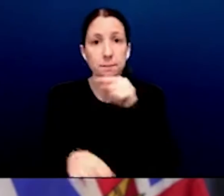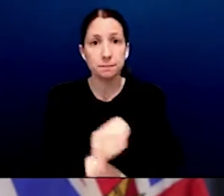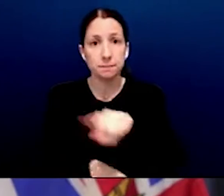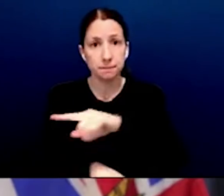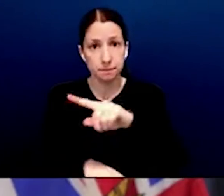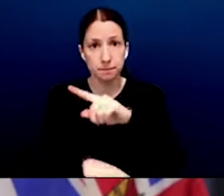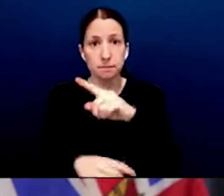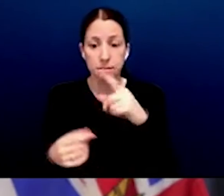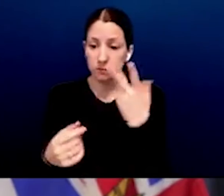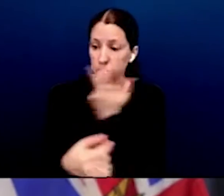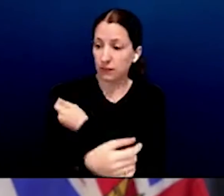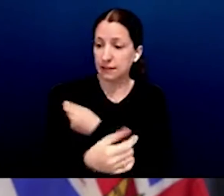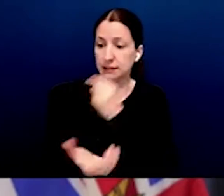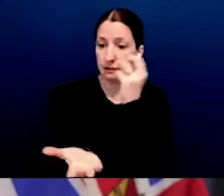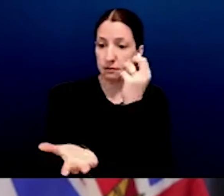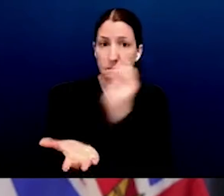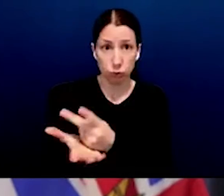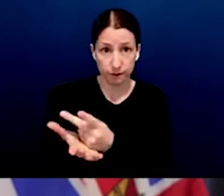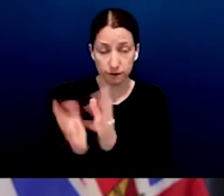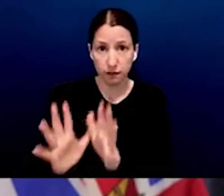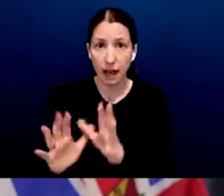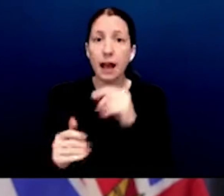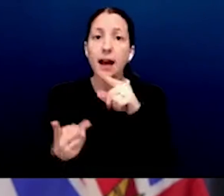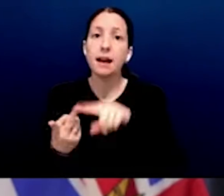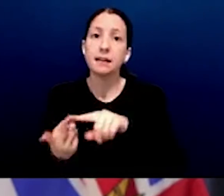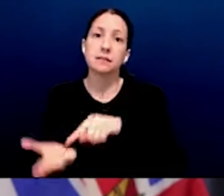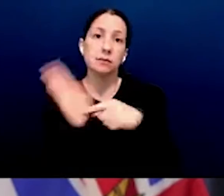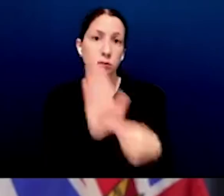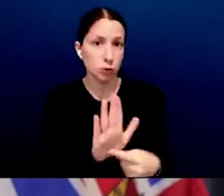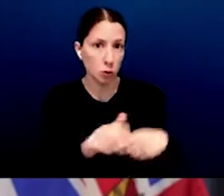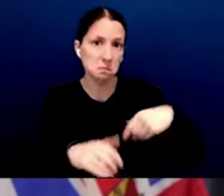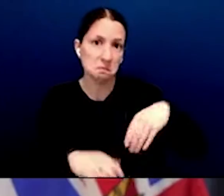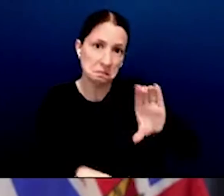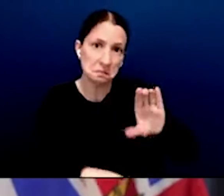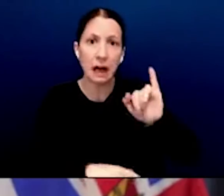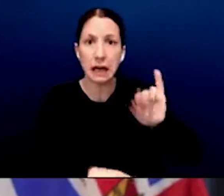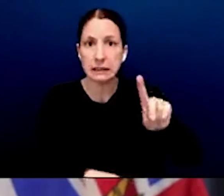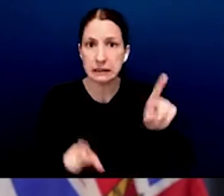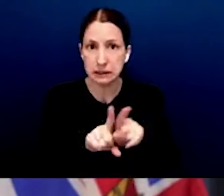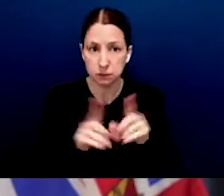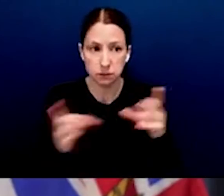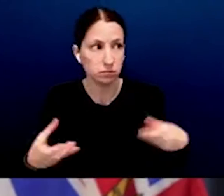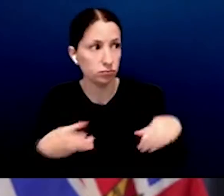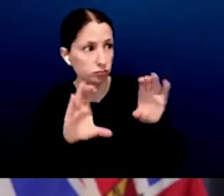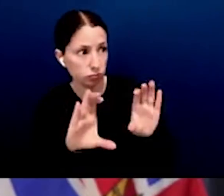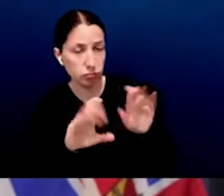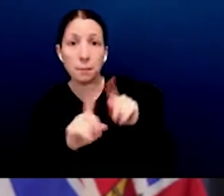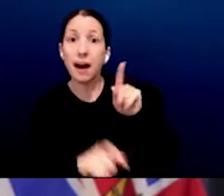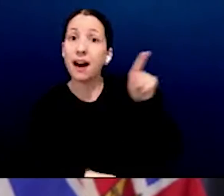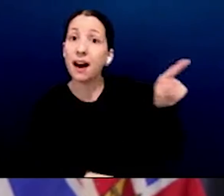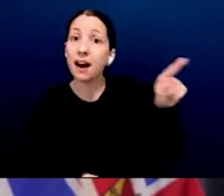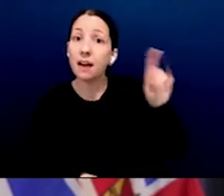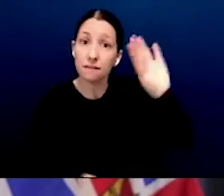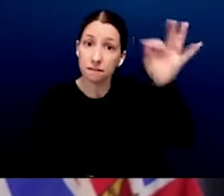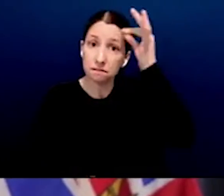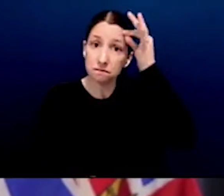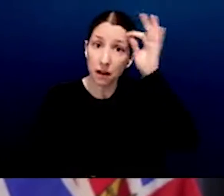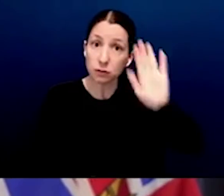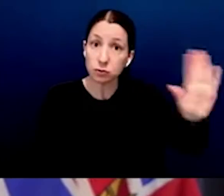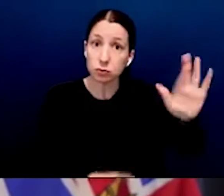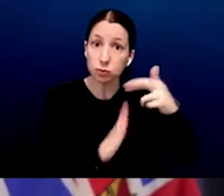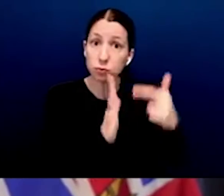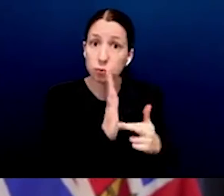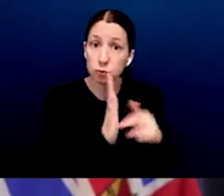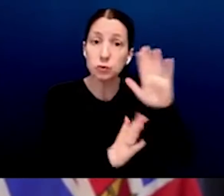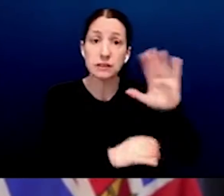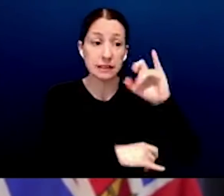of identification, and that can be a variety of different things. The federal government's test is much higher for international travel, and we said so at the time